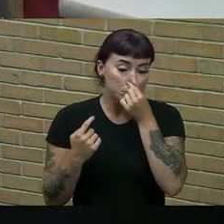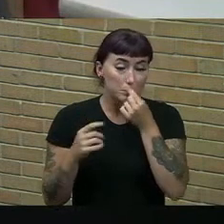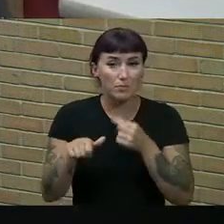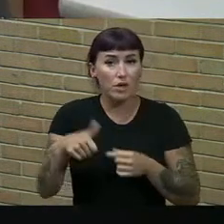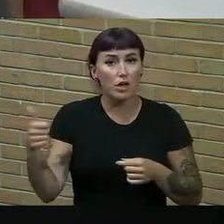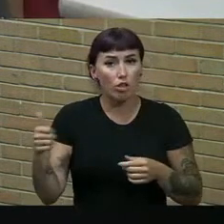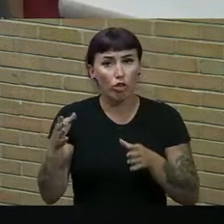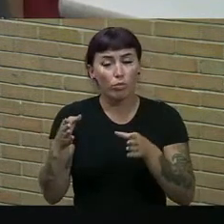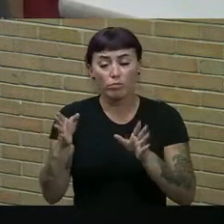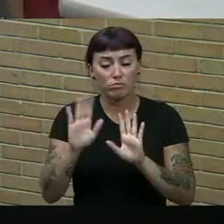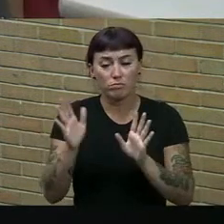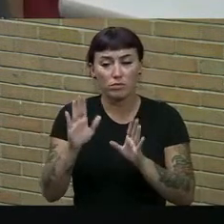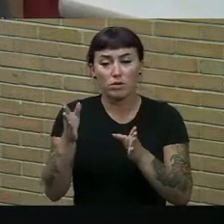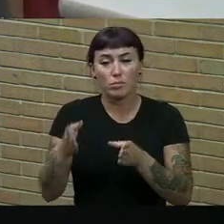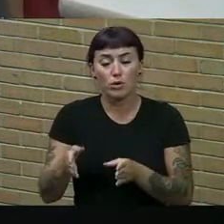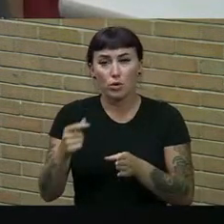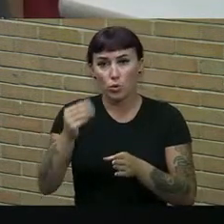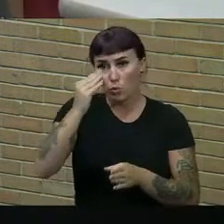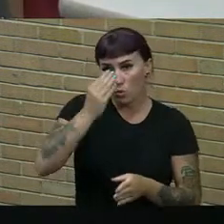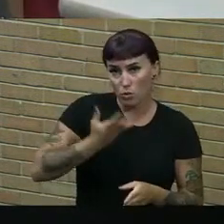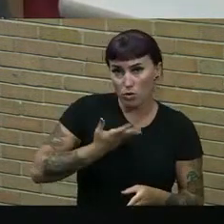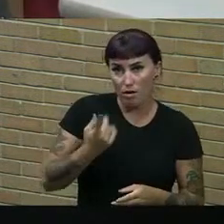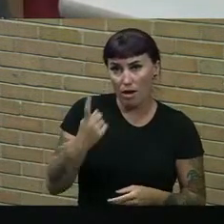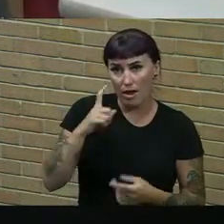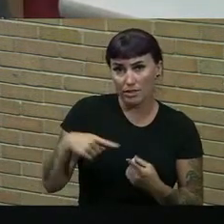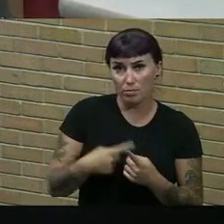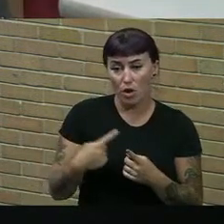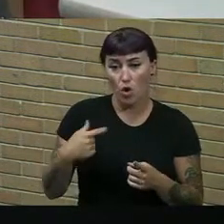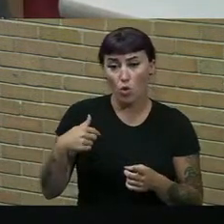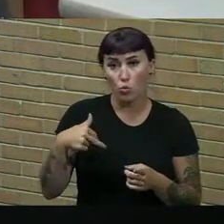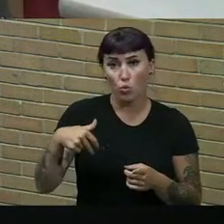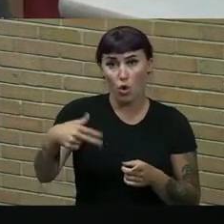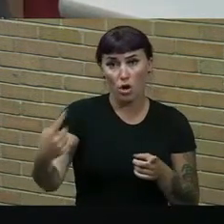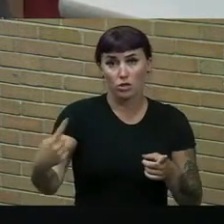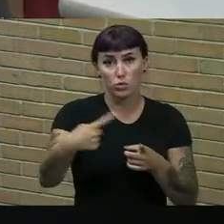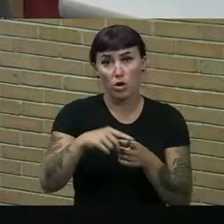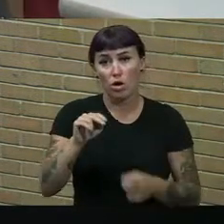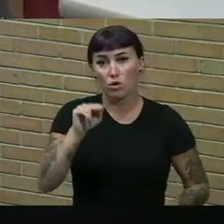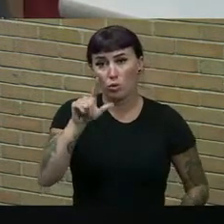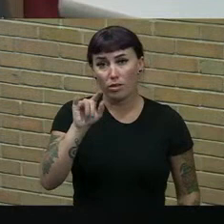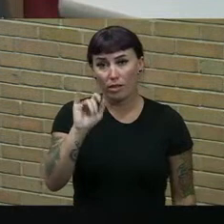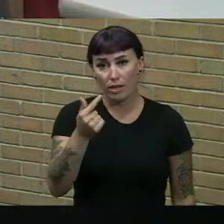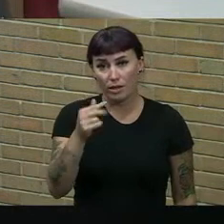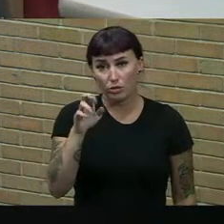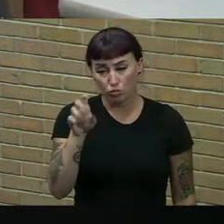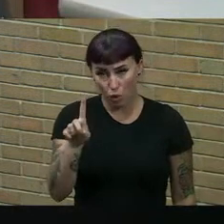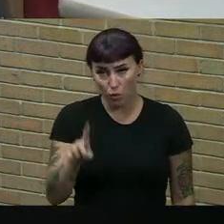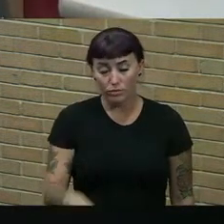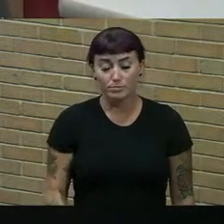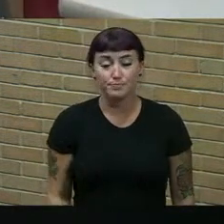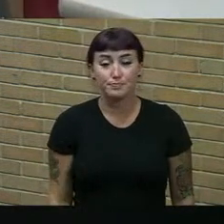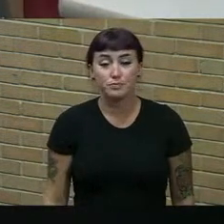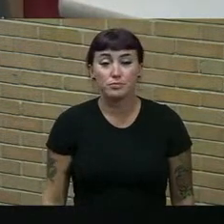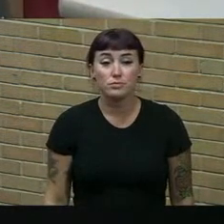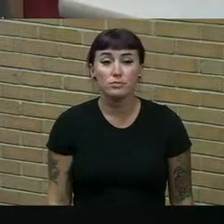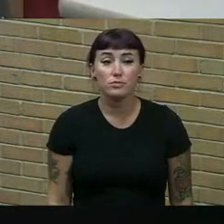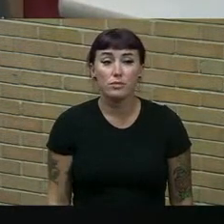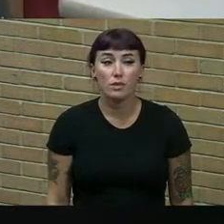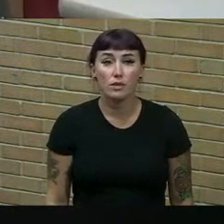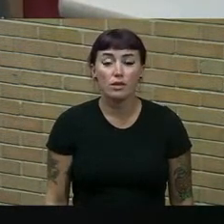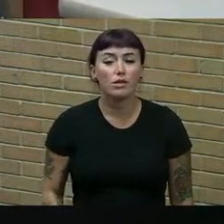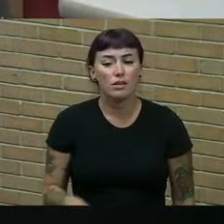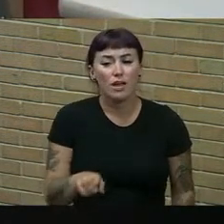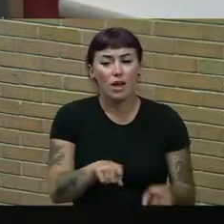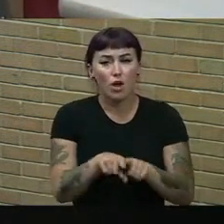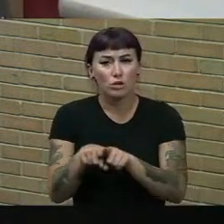another resident that communicated with me asked about crosswalks across North Landing Road, and also asked